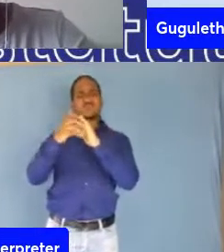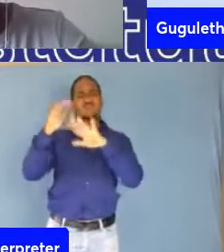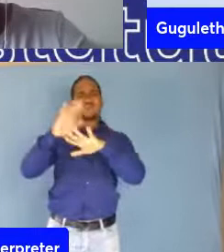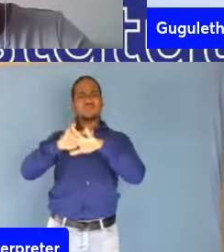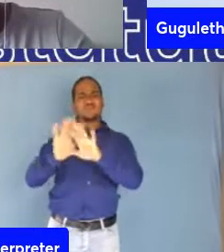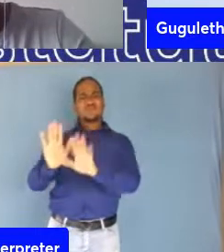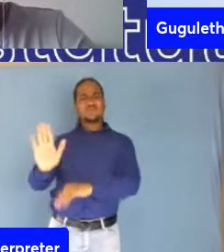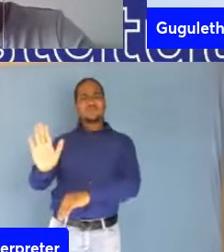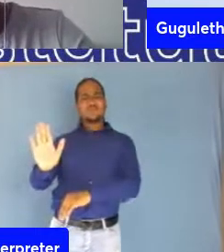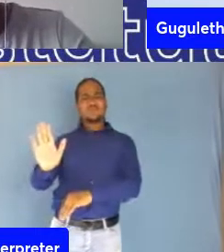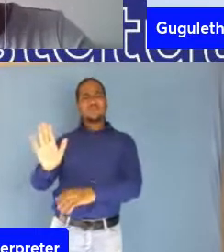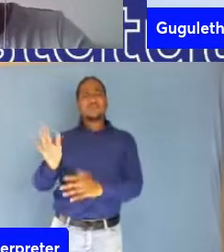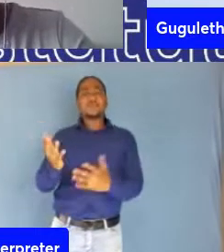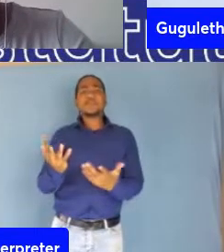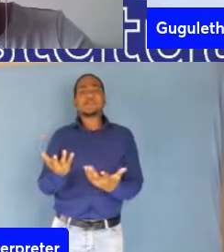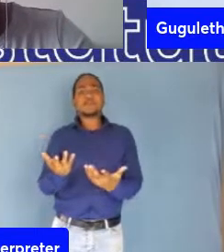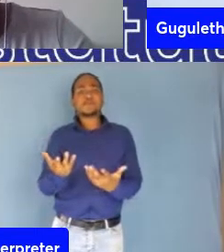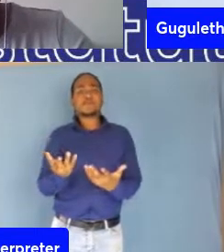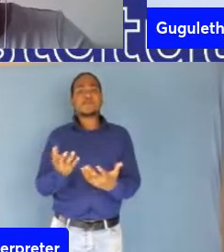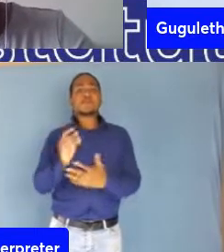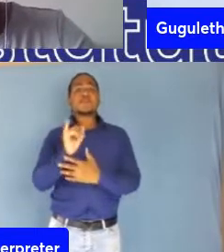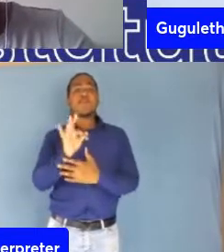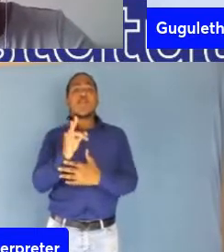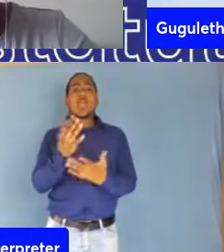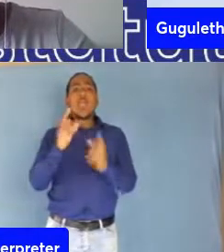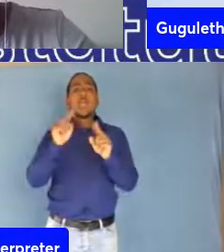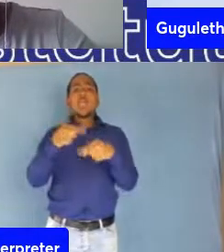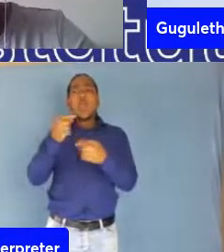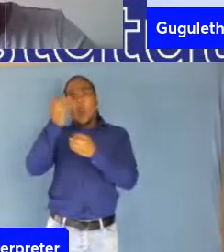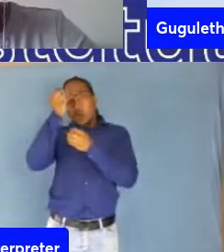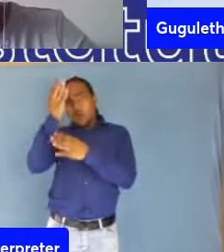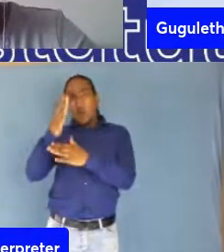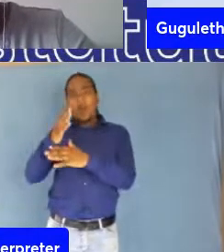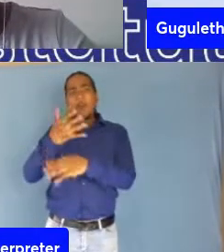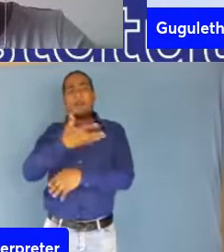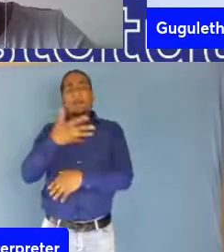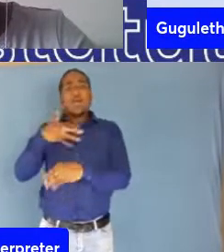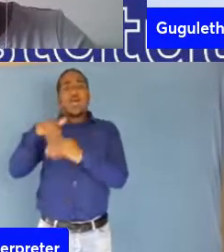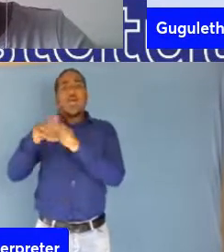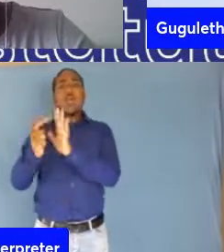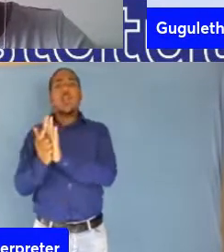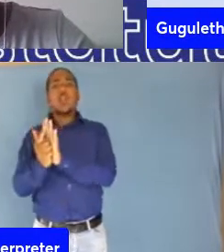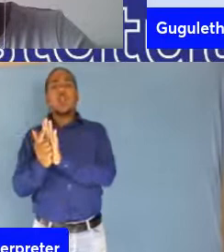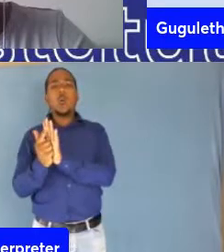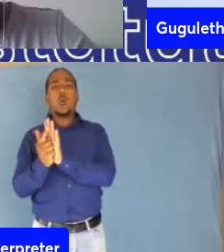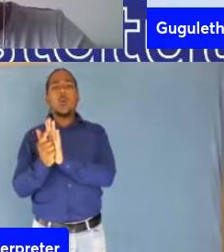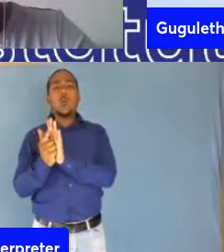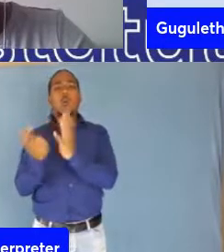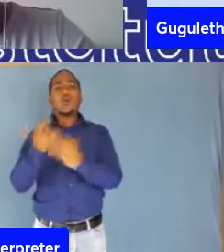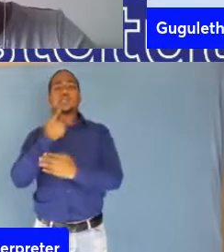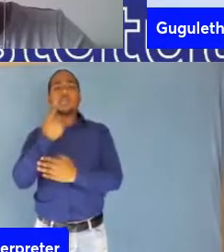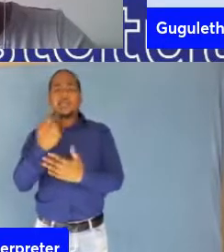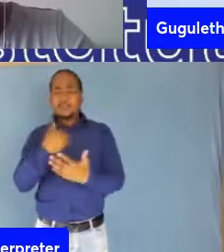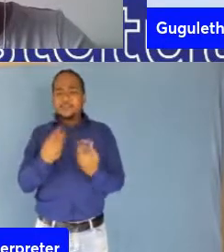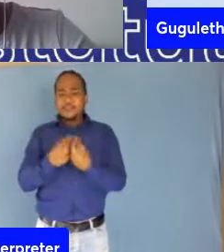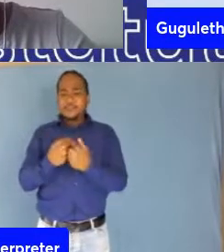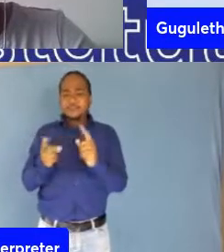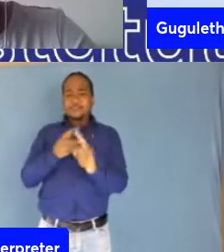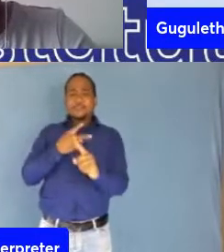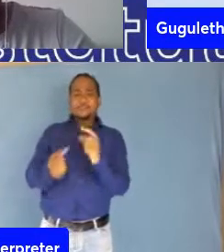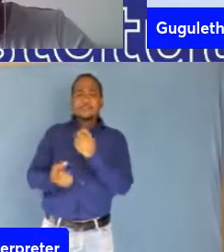even go to, oh, Mama Zala, and, say something about a violation. They'll be saying